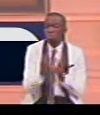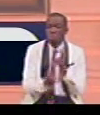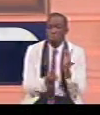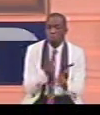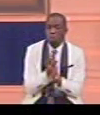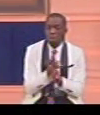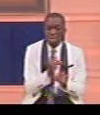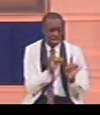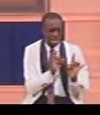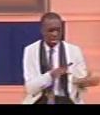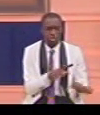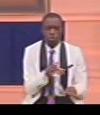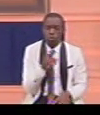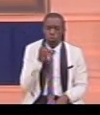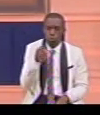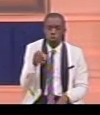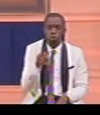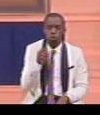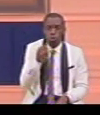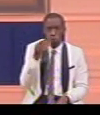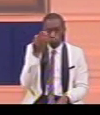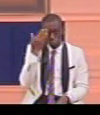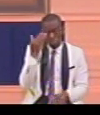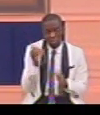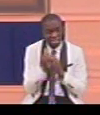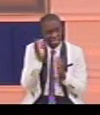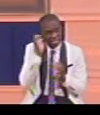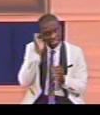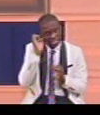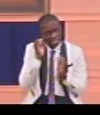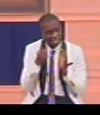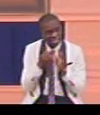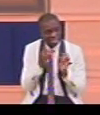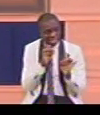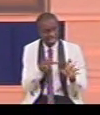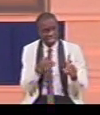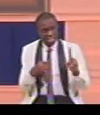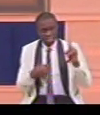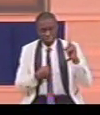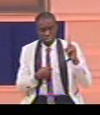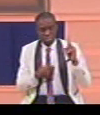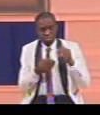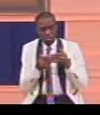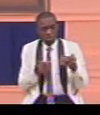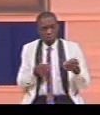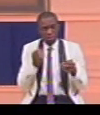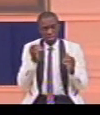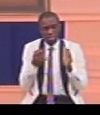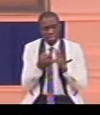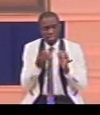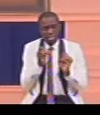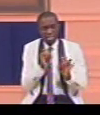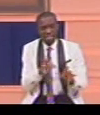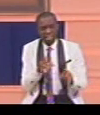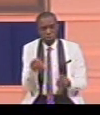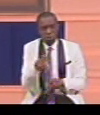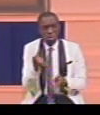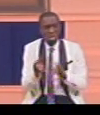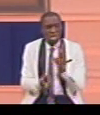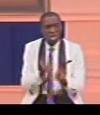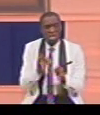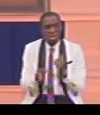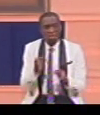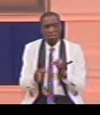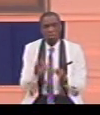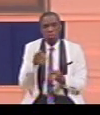it hated me before it hated you. If you were of the world would have loved its own.